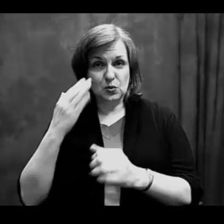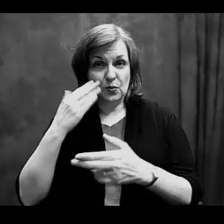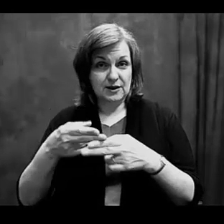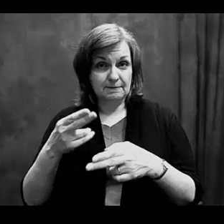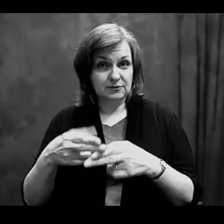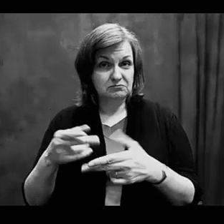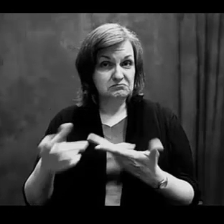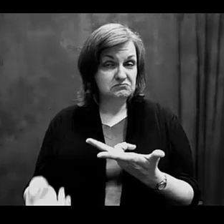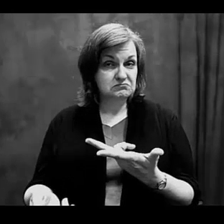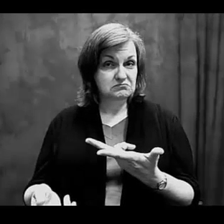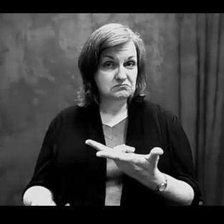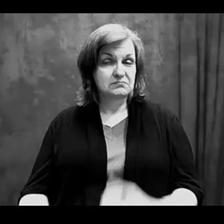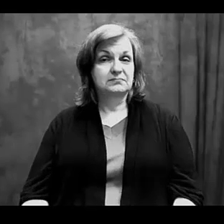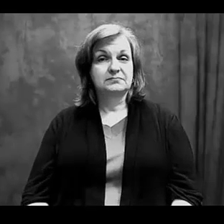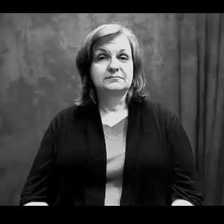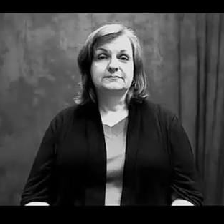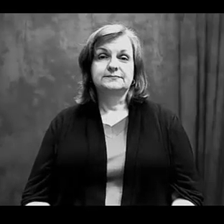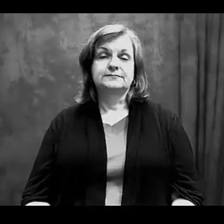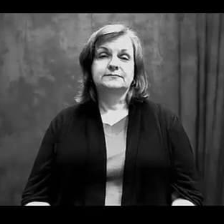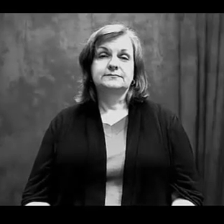Can you identify the cells here?